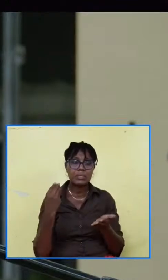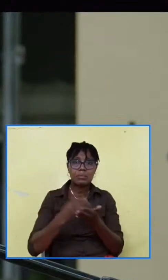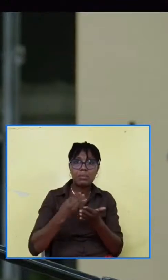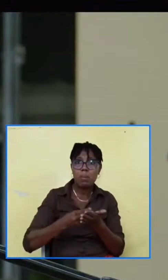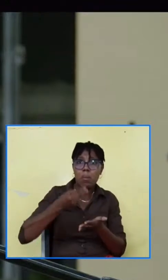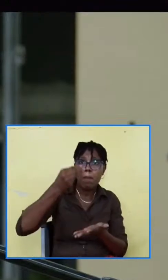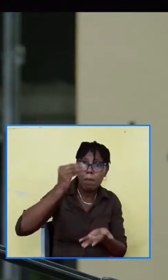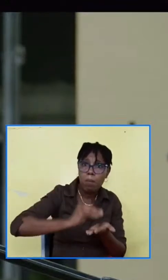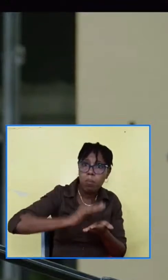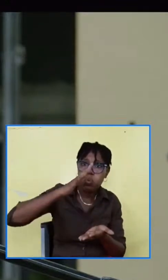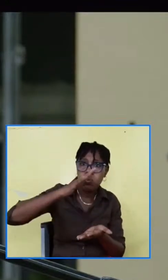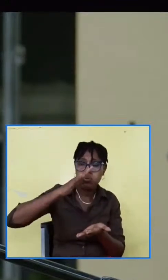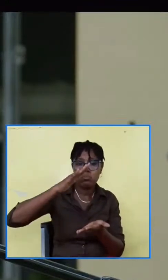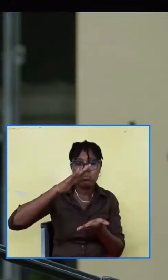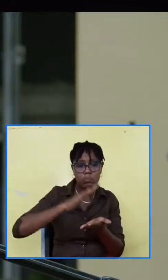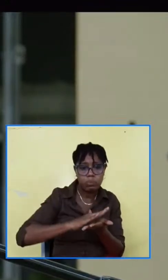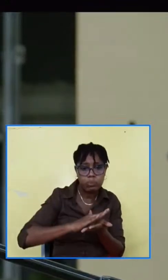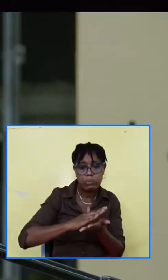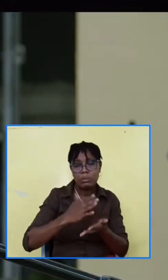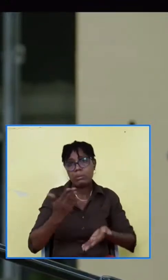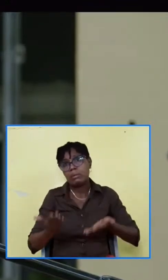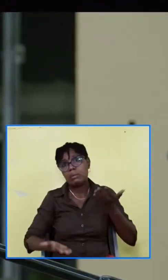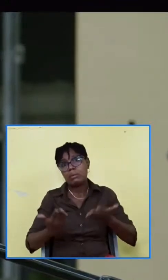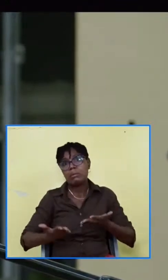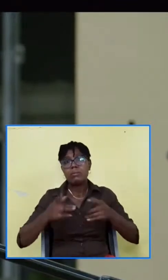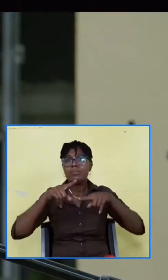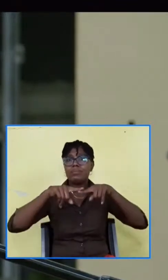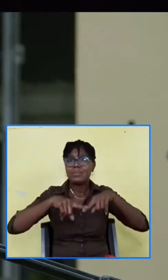performance measurement tools in there are the